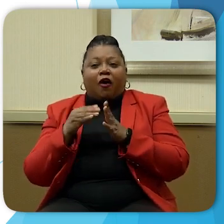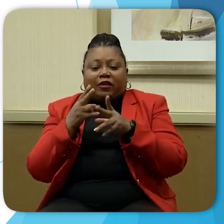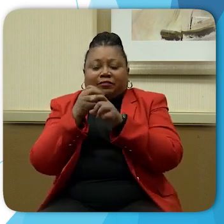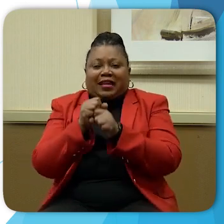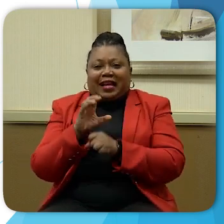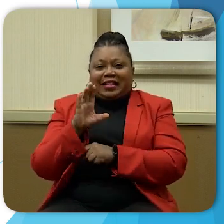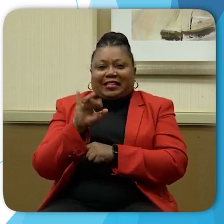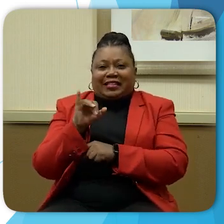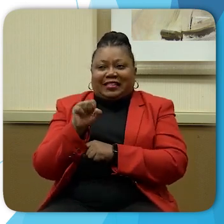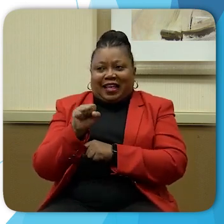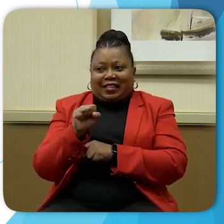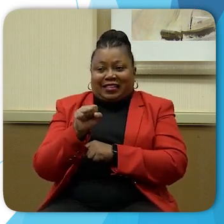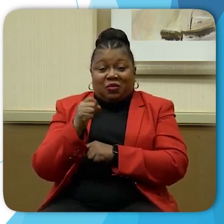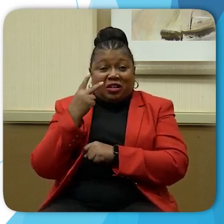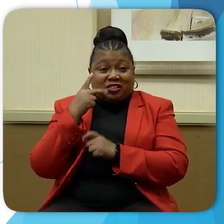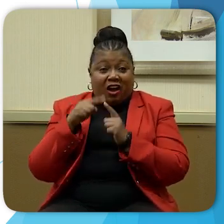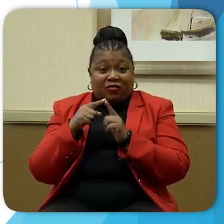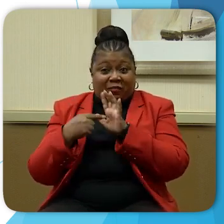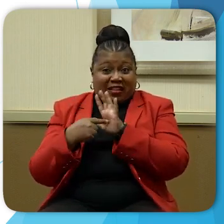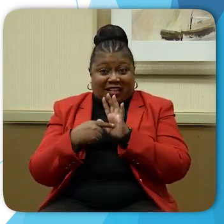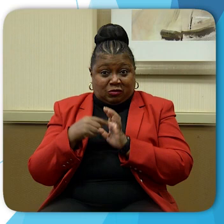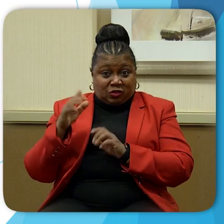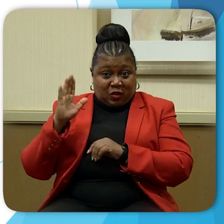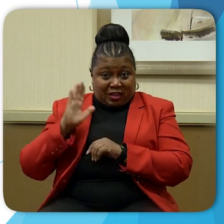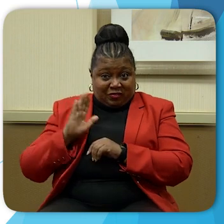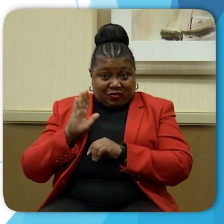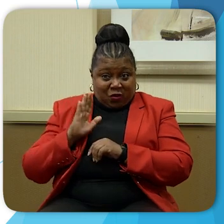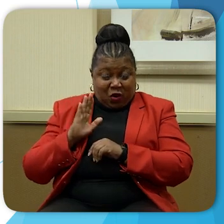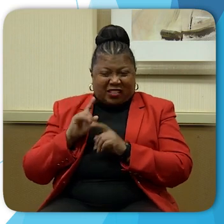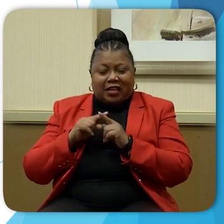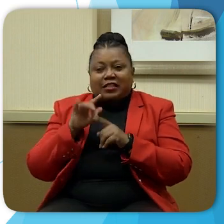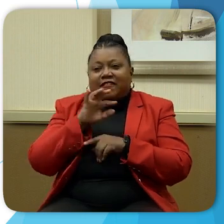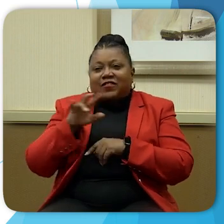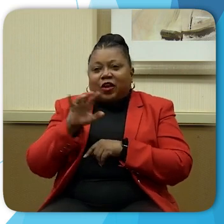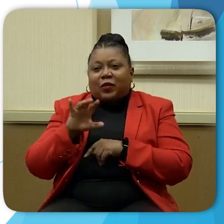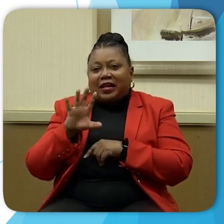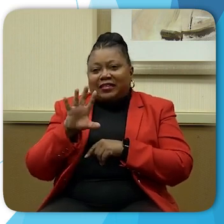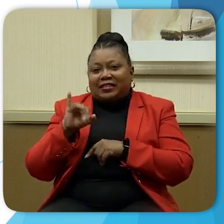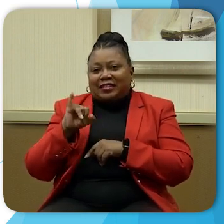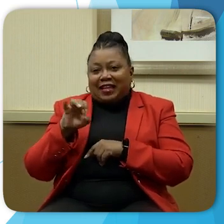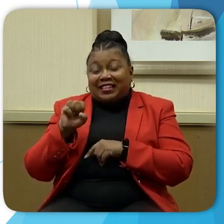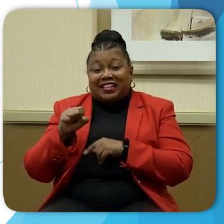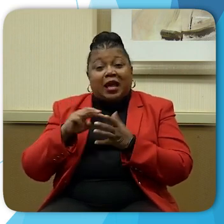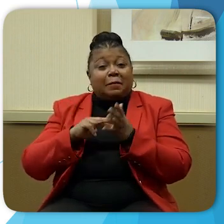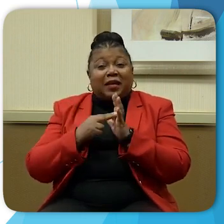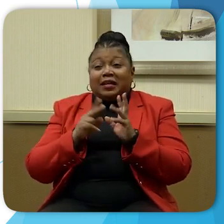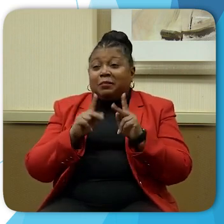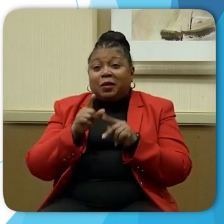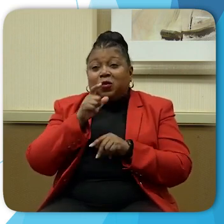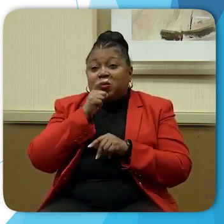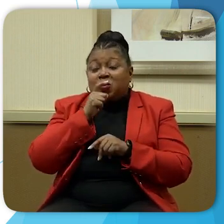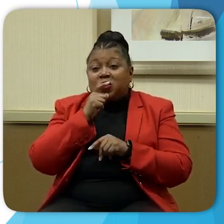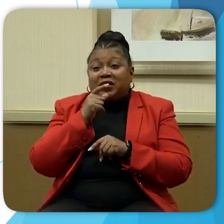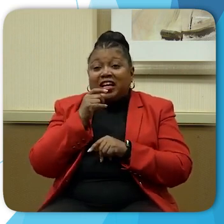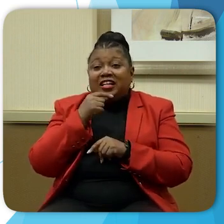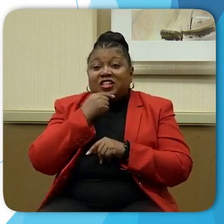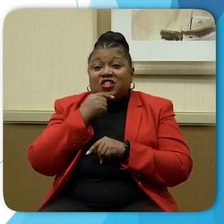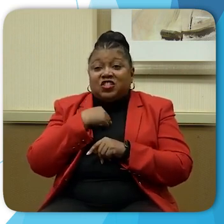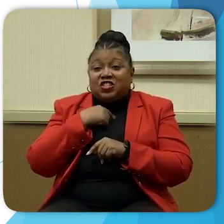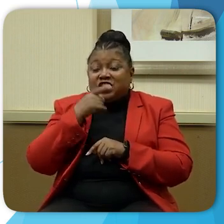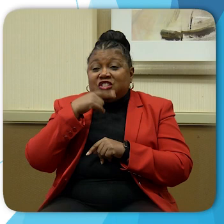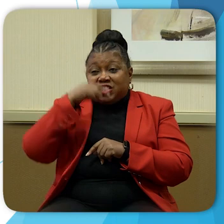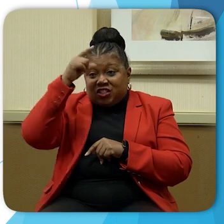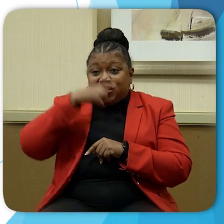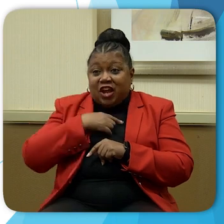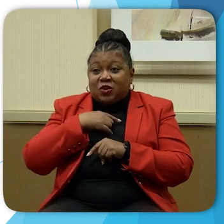to cis, as we saw it from the demonstration earlier, just finger spelling cis. It just means people whose gender identity